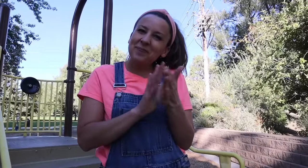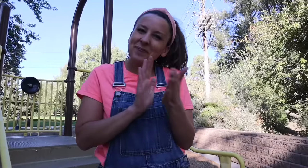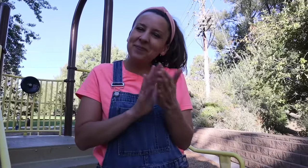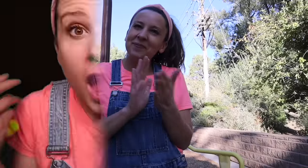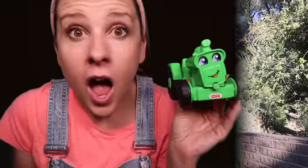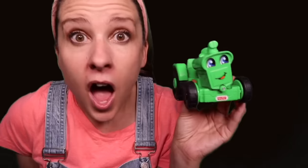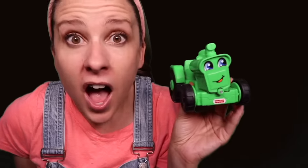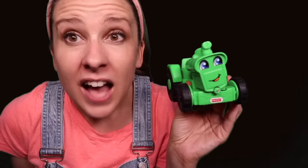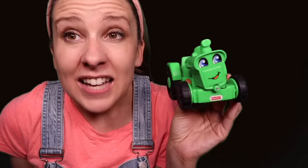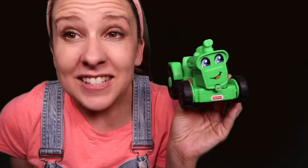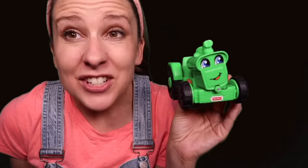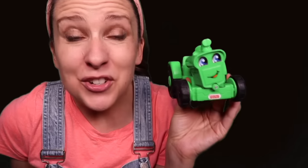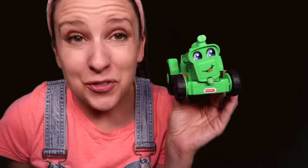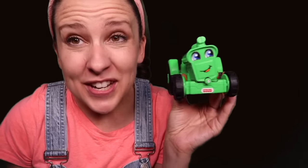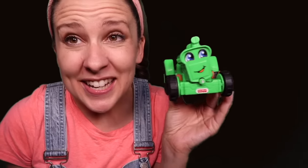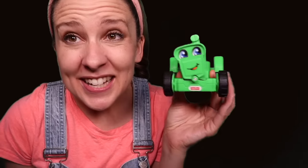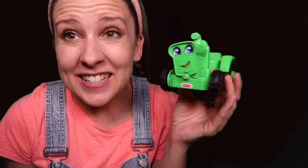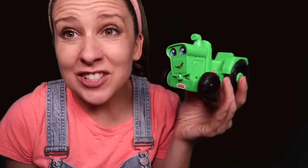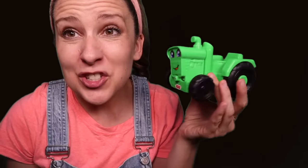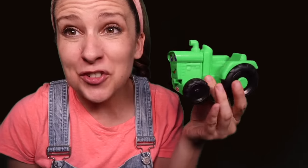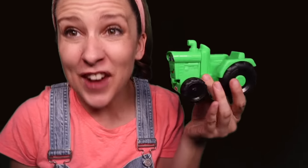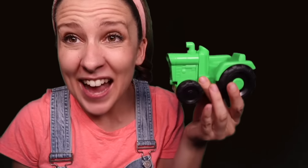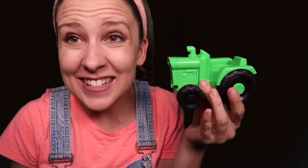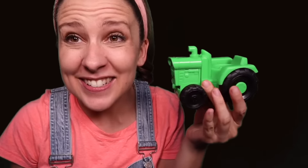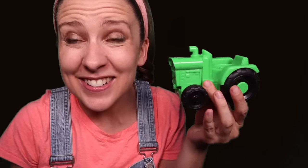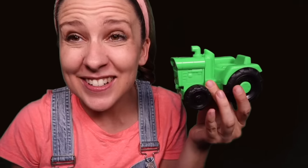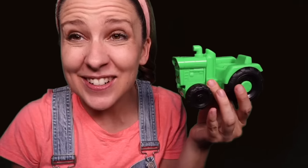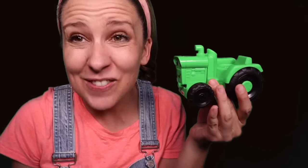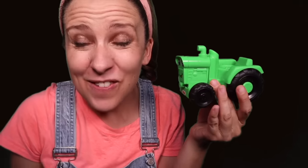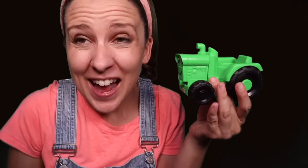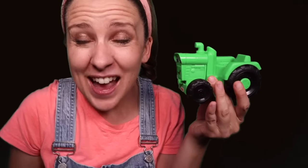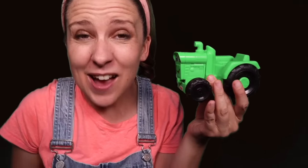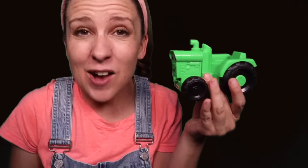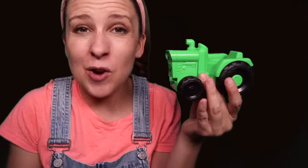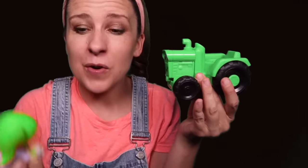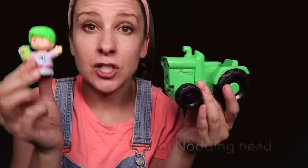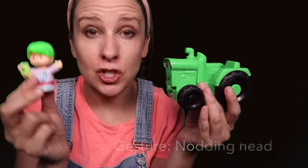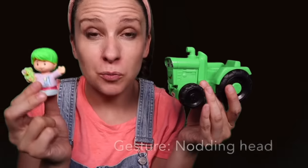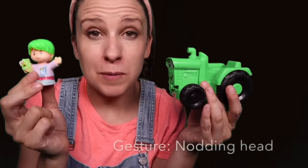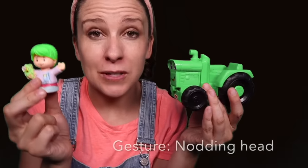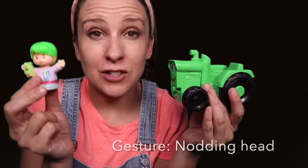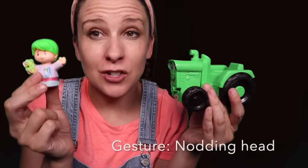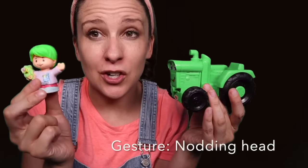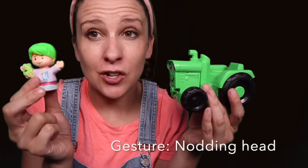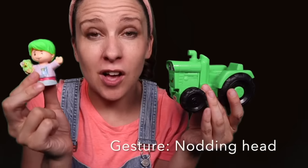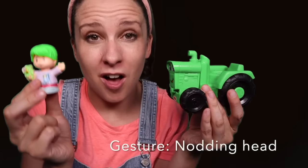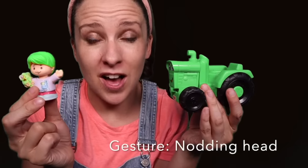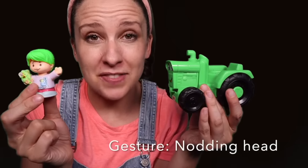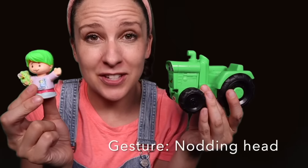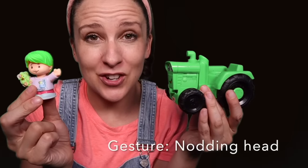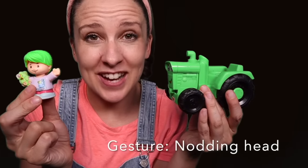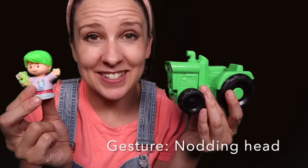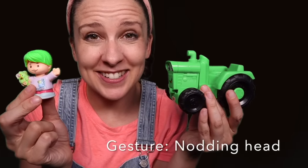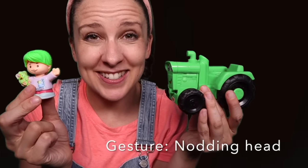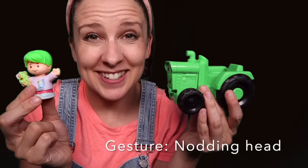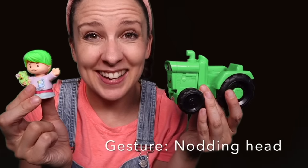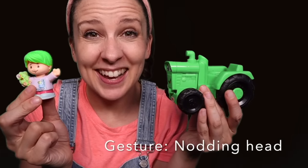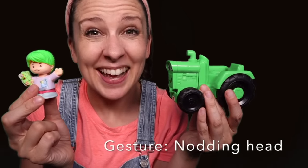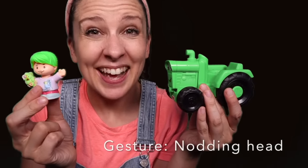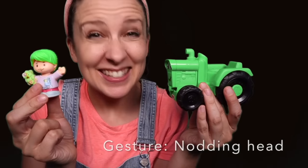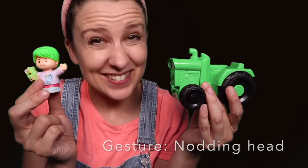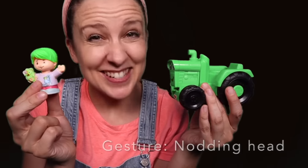job! It's a green tractor! Wow! Should we put the girl on the